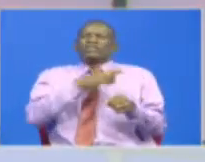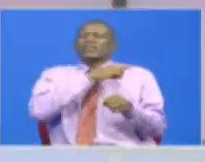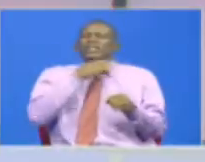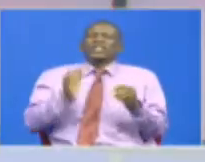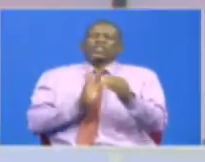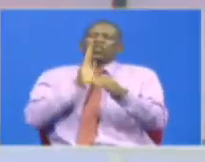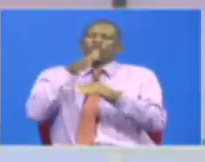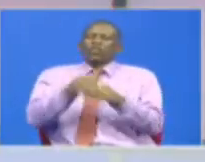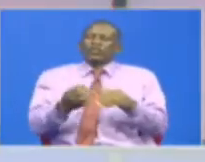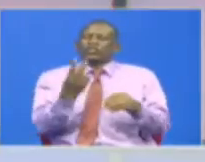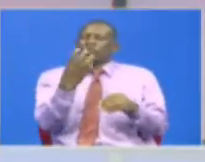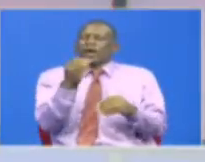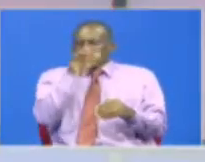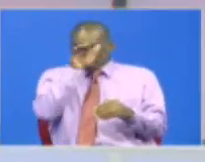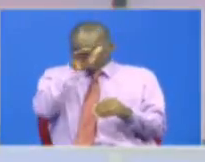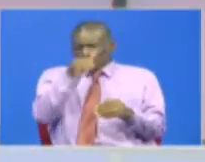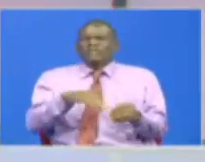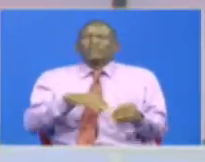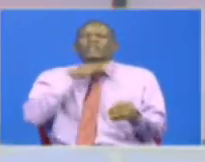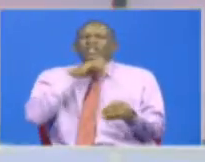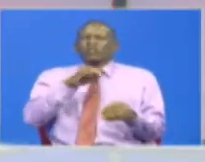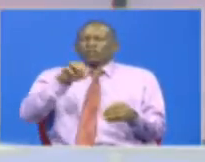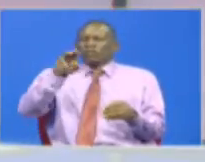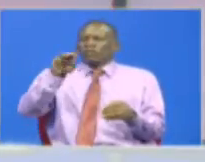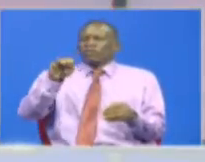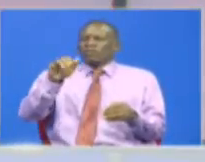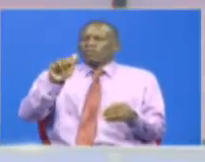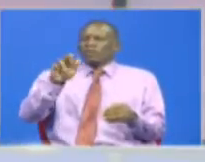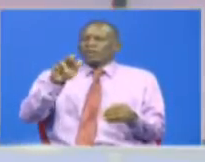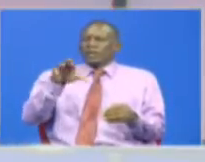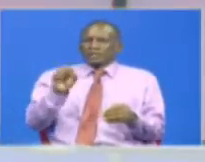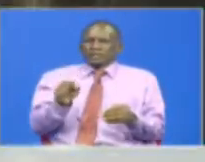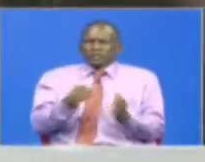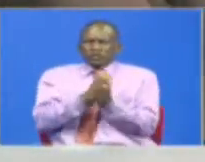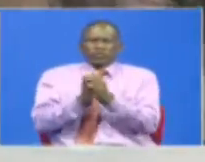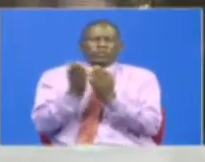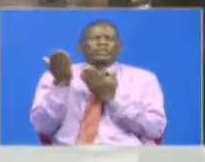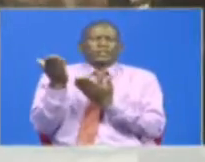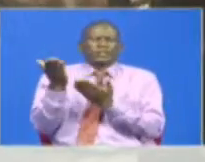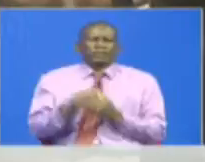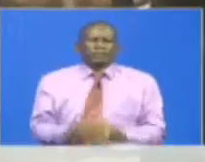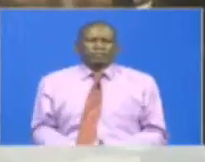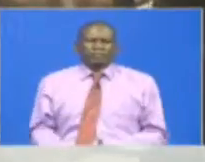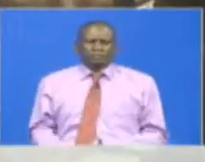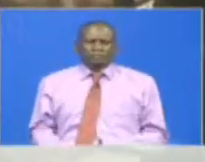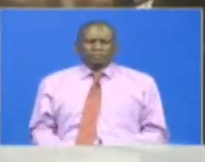200 camels. Our regional correspondent Mamo Ali has more.